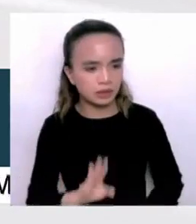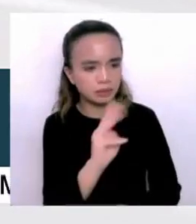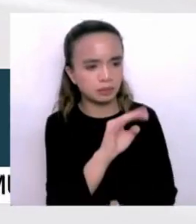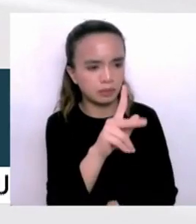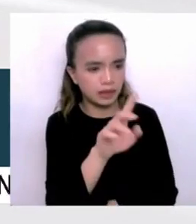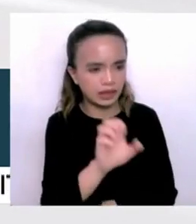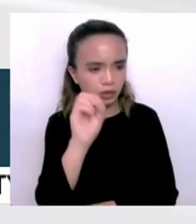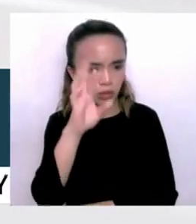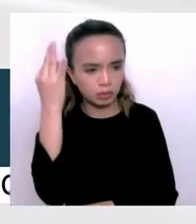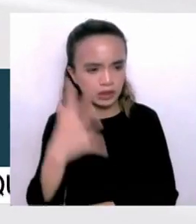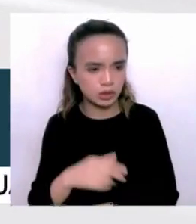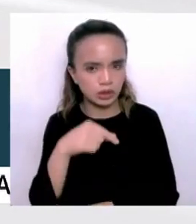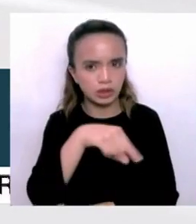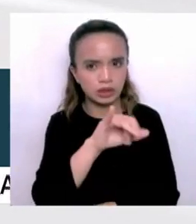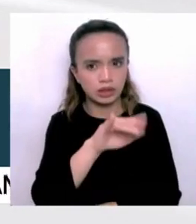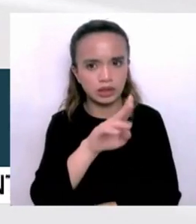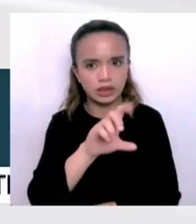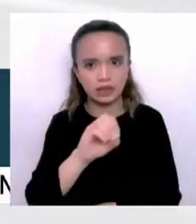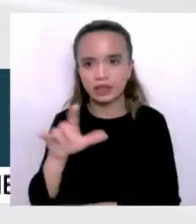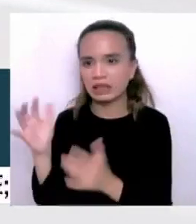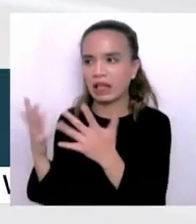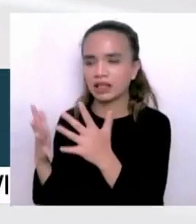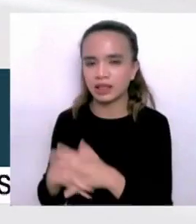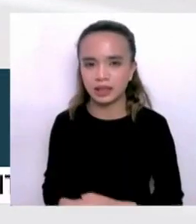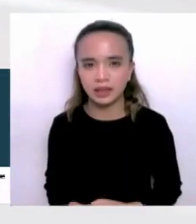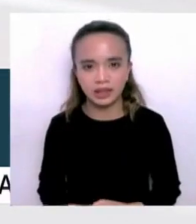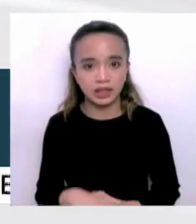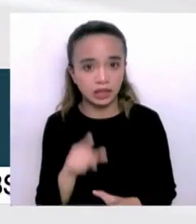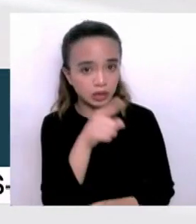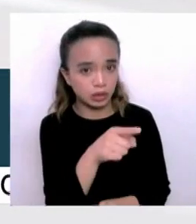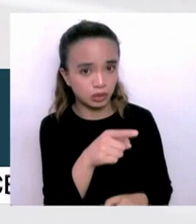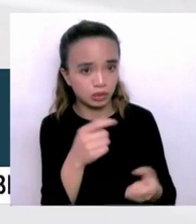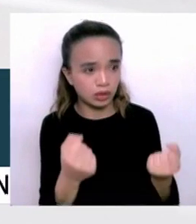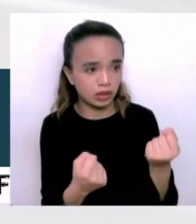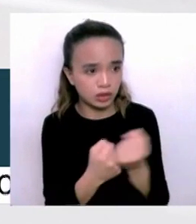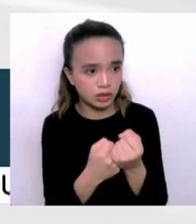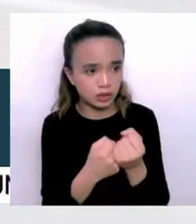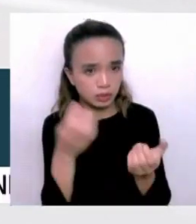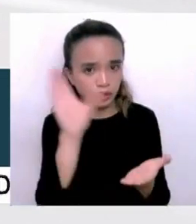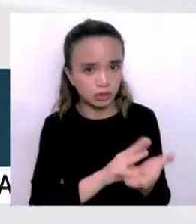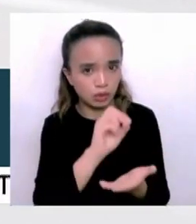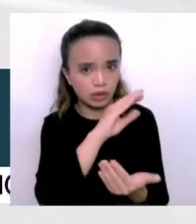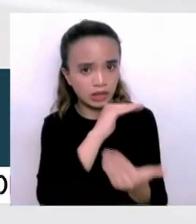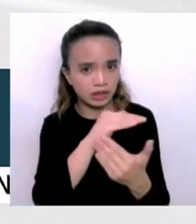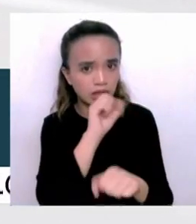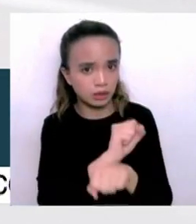Kibuloys? None. Are you pro-capitalist or anti-labor?